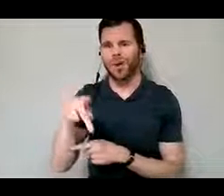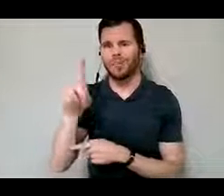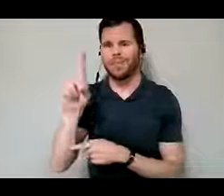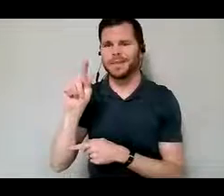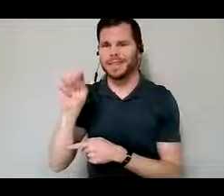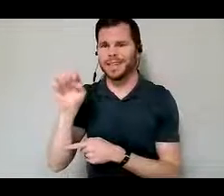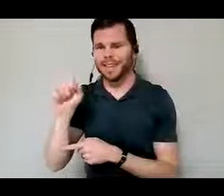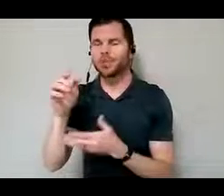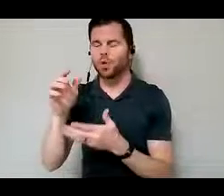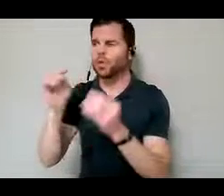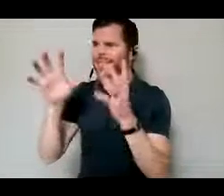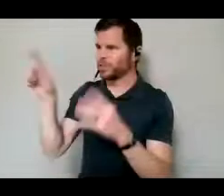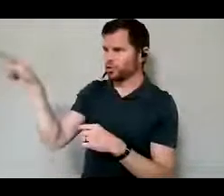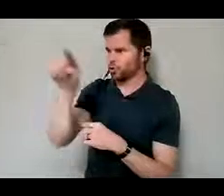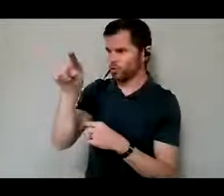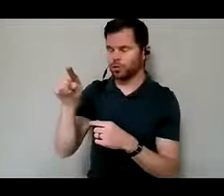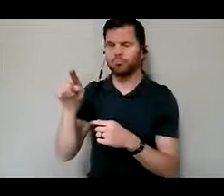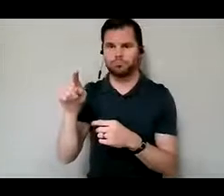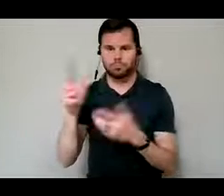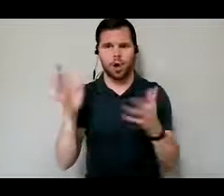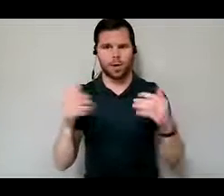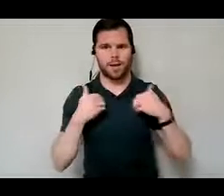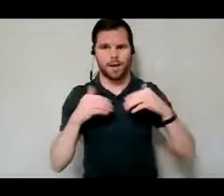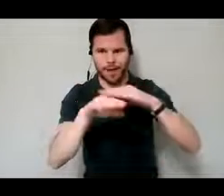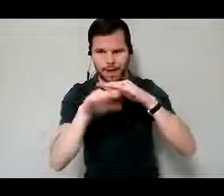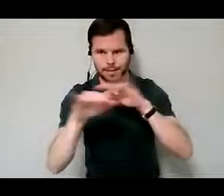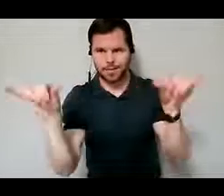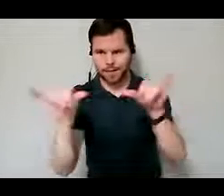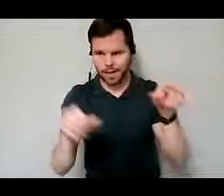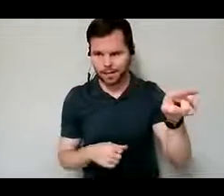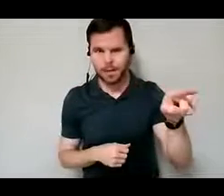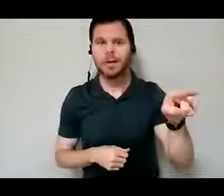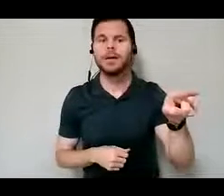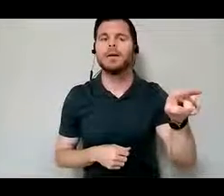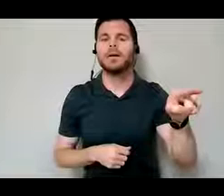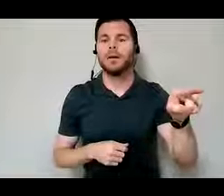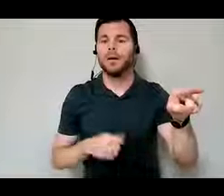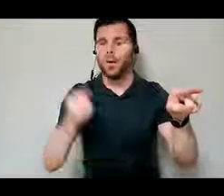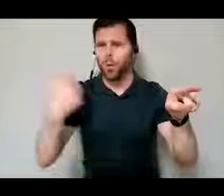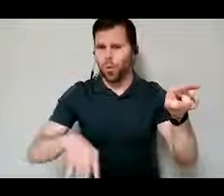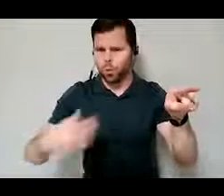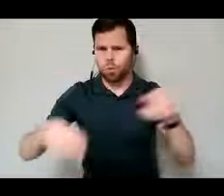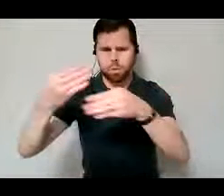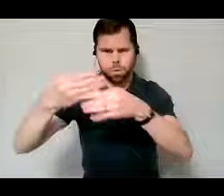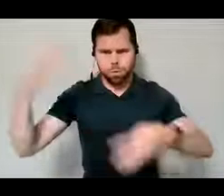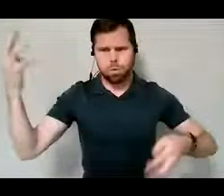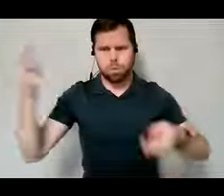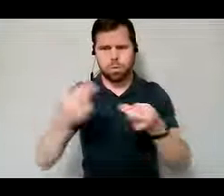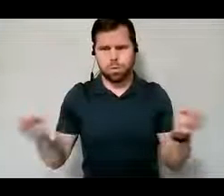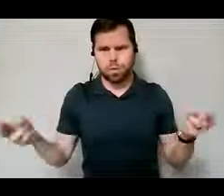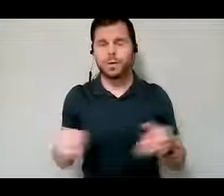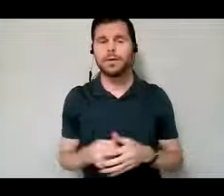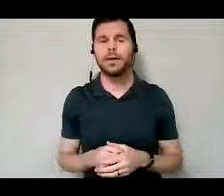have access to it. Again, a ton of resources. So they did something really interesting this